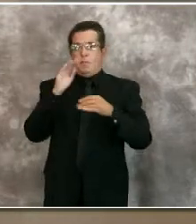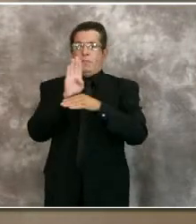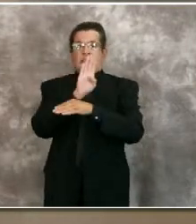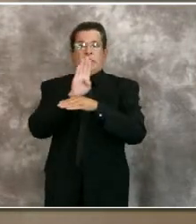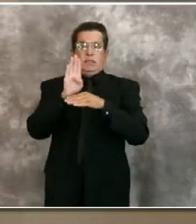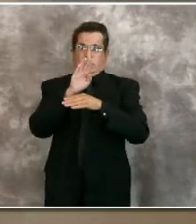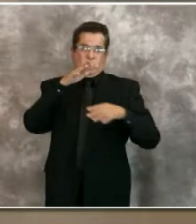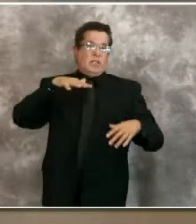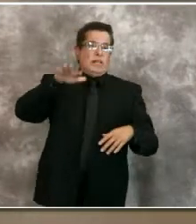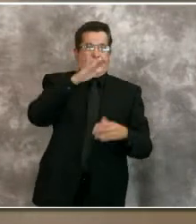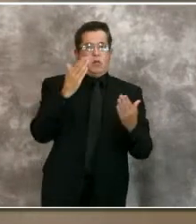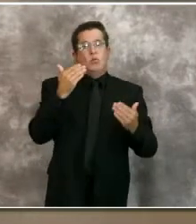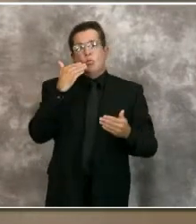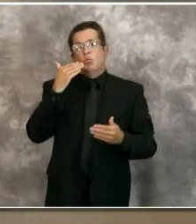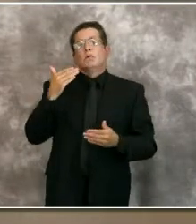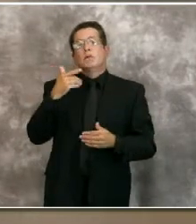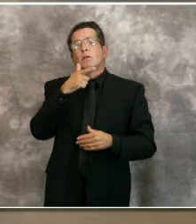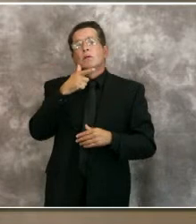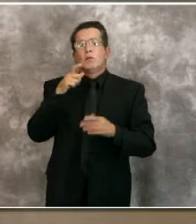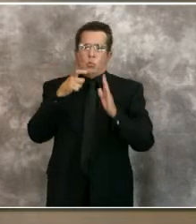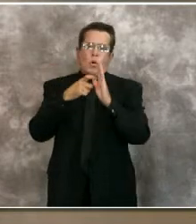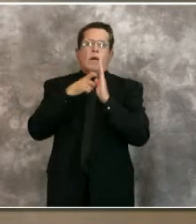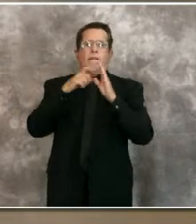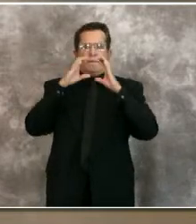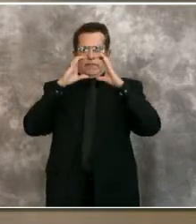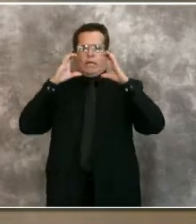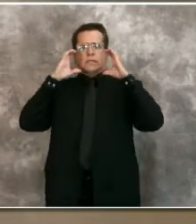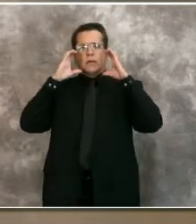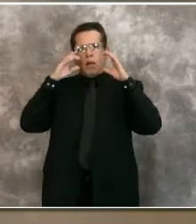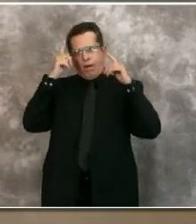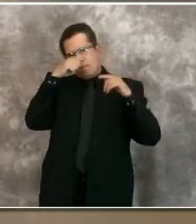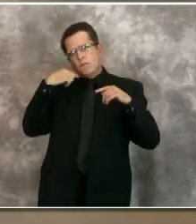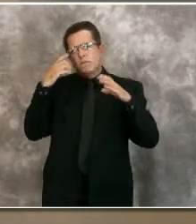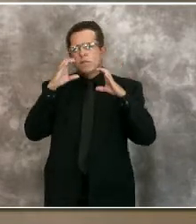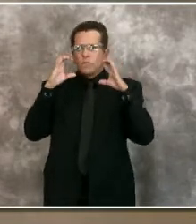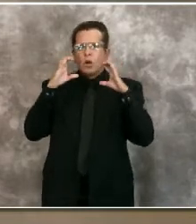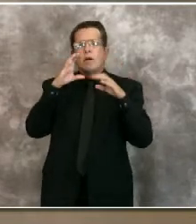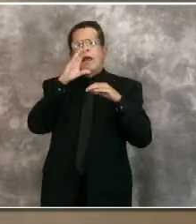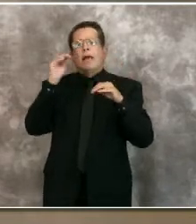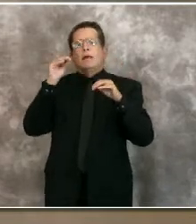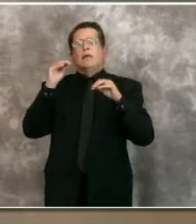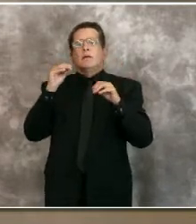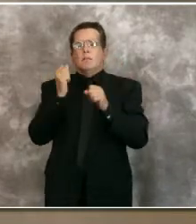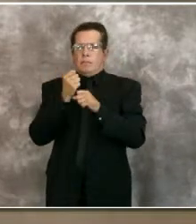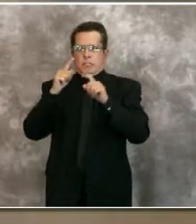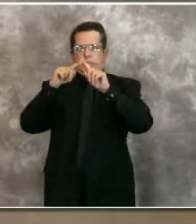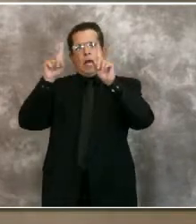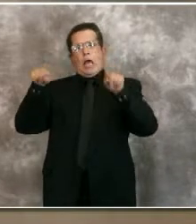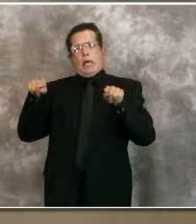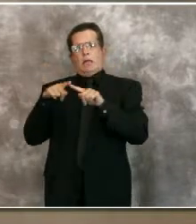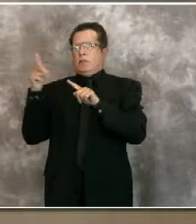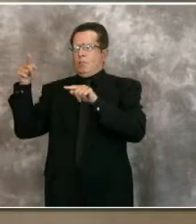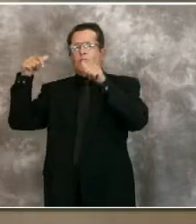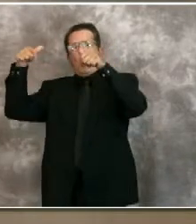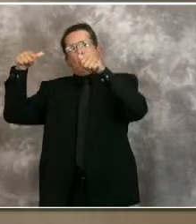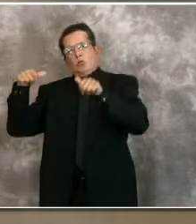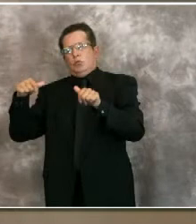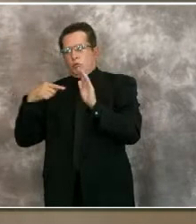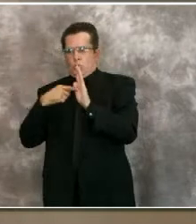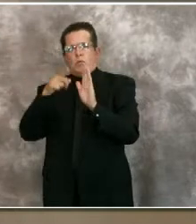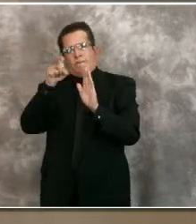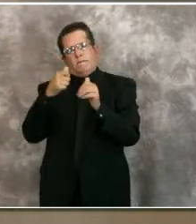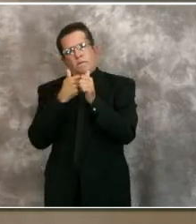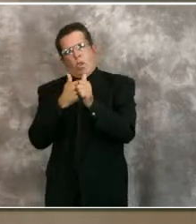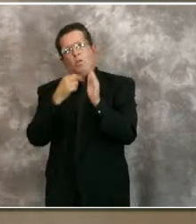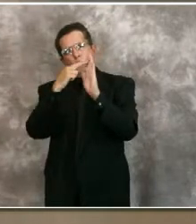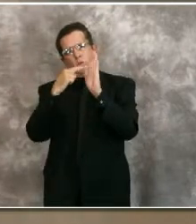job of requiring face coverings and putting up signage to make sure people maintain social distancing inside